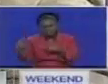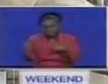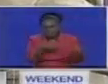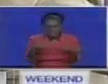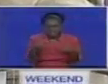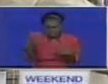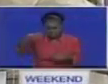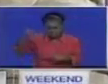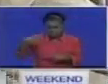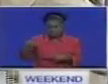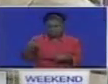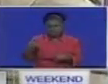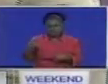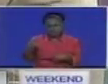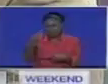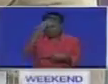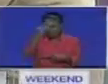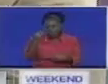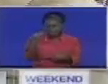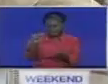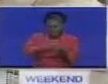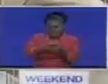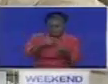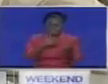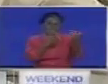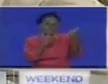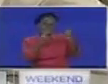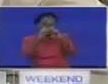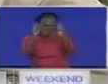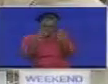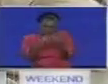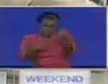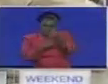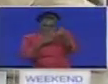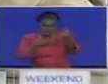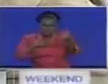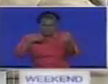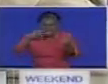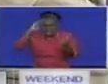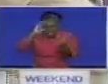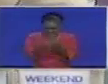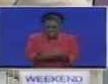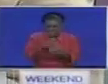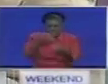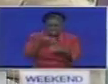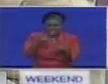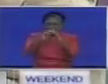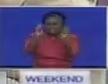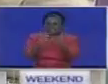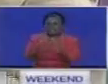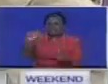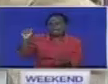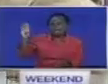going to succeed. Because on Friday, I actually expected that a team I was supporting, which I believed completely, mm-hmm. this is a team, this is a Babu's